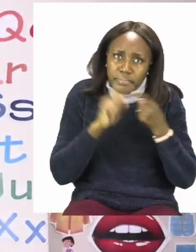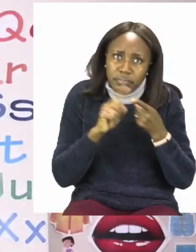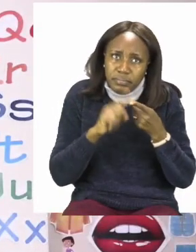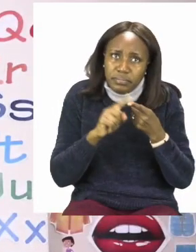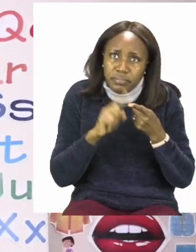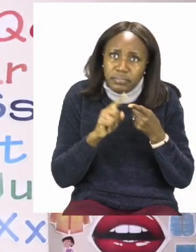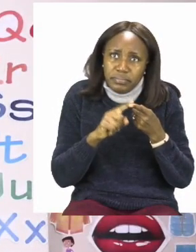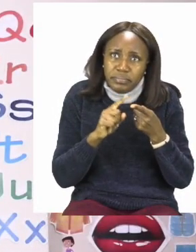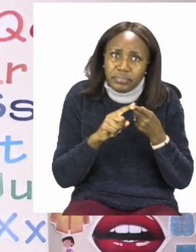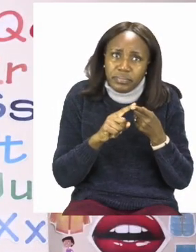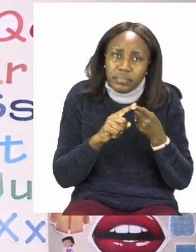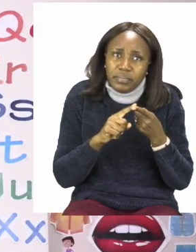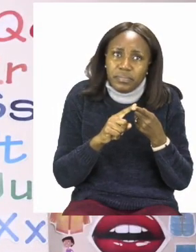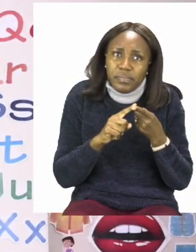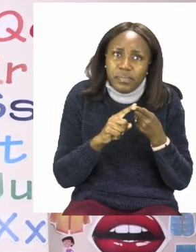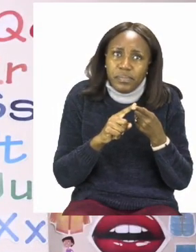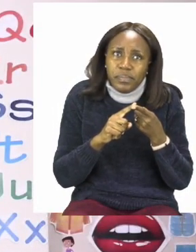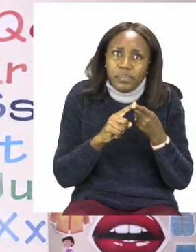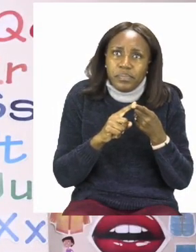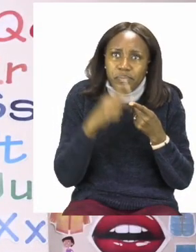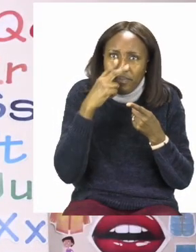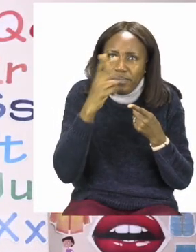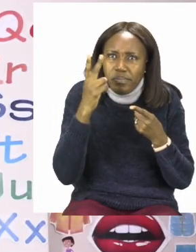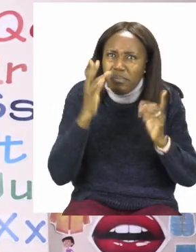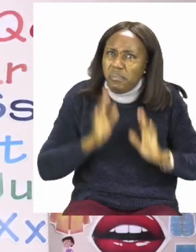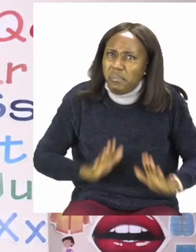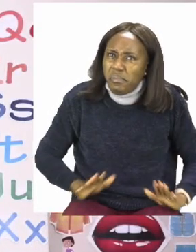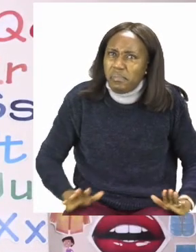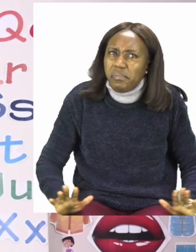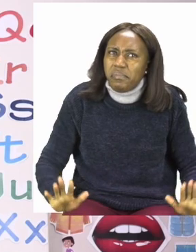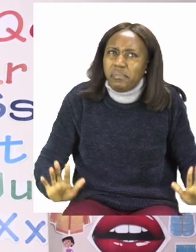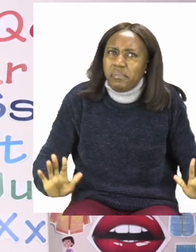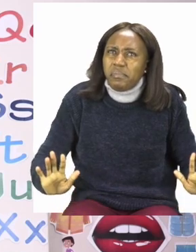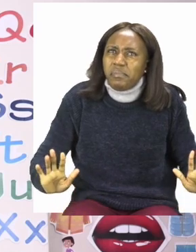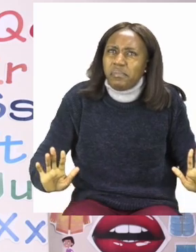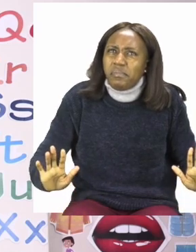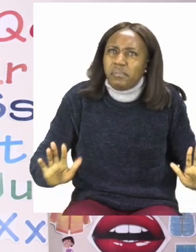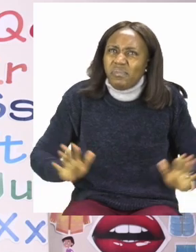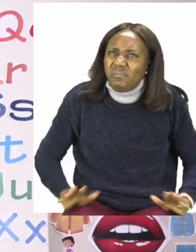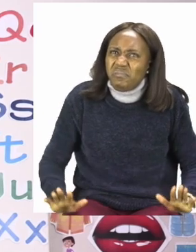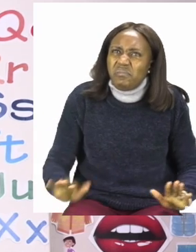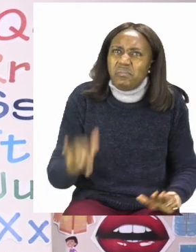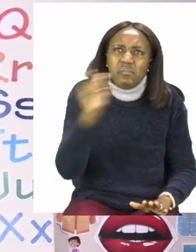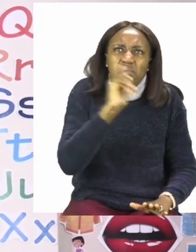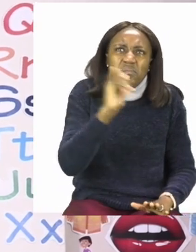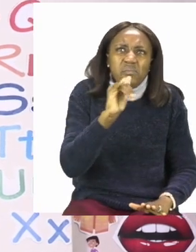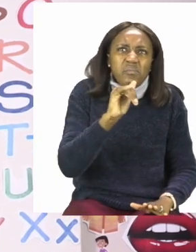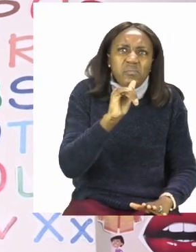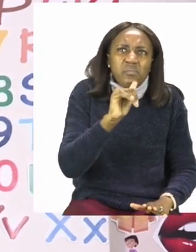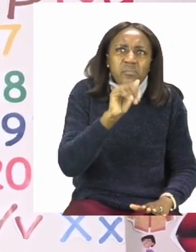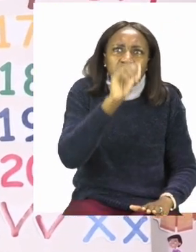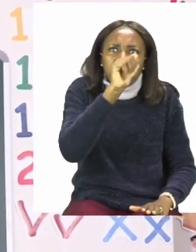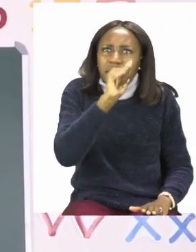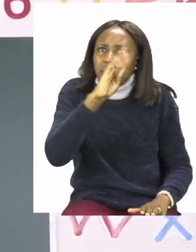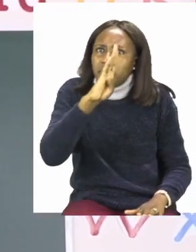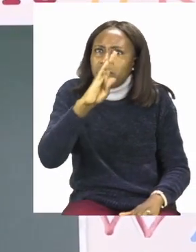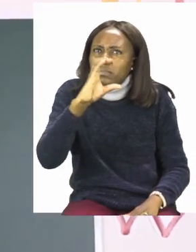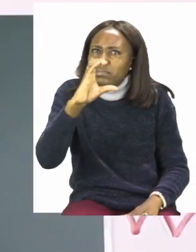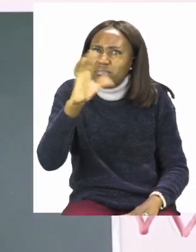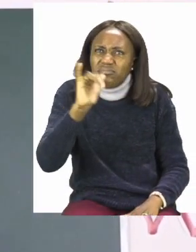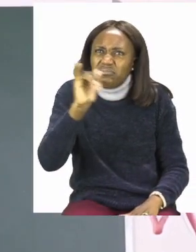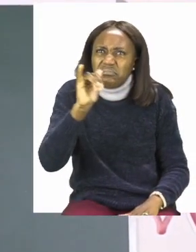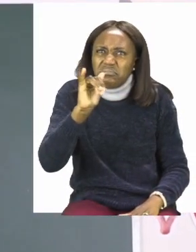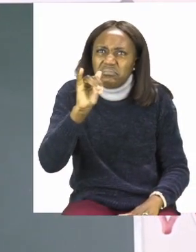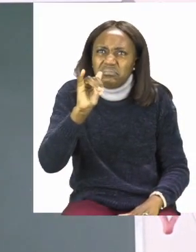together. The first one that we have is a girl. Now the girl starts